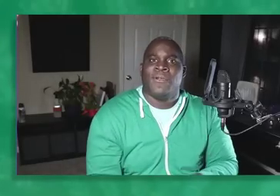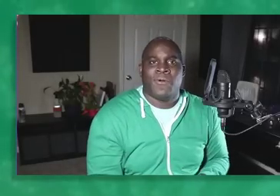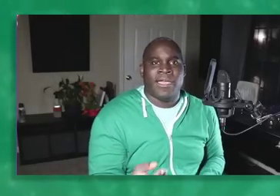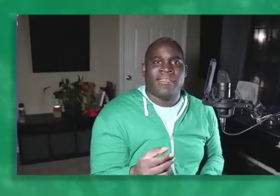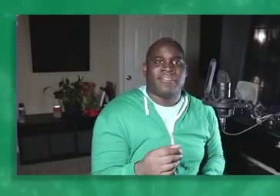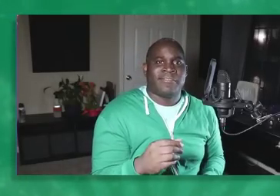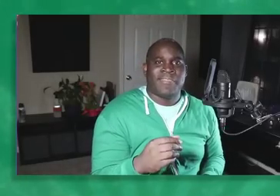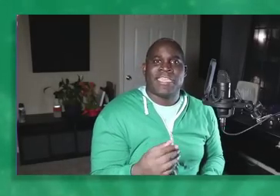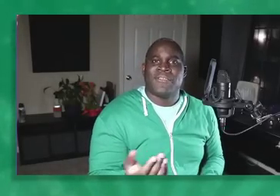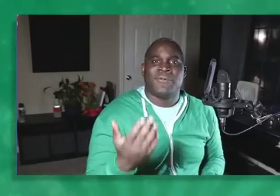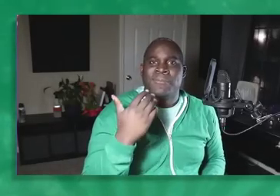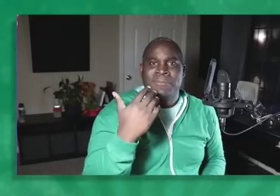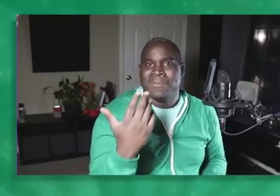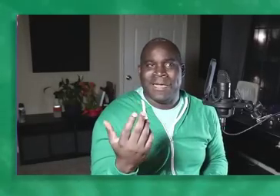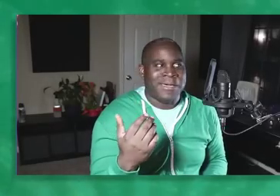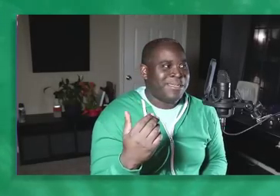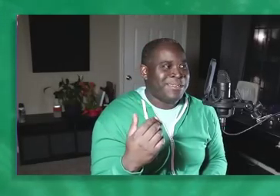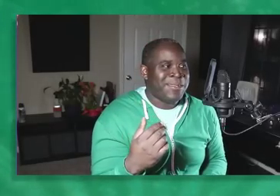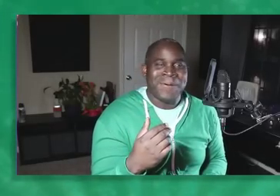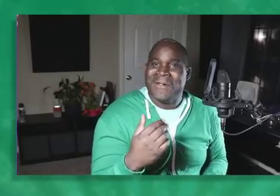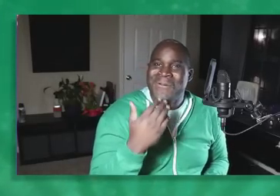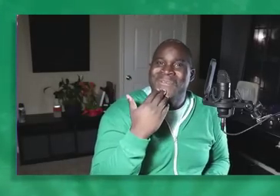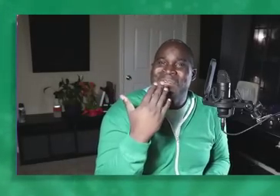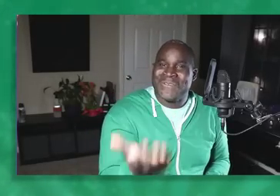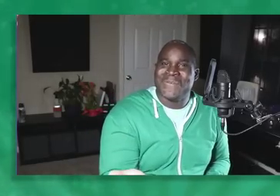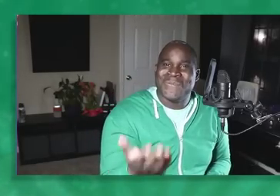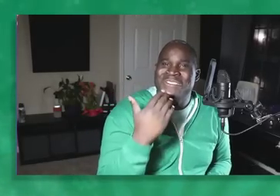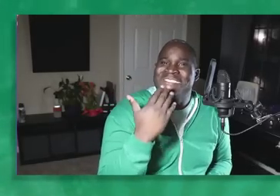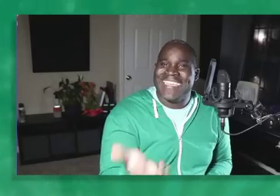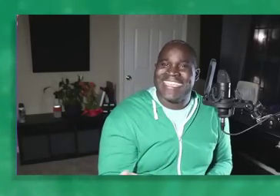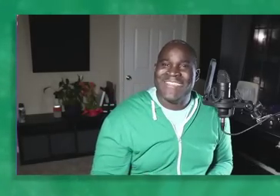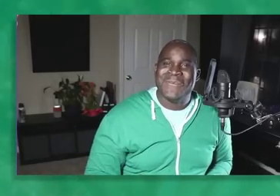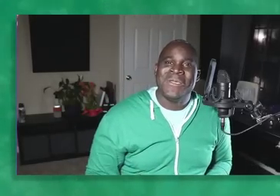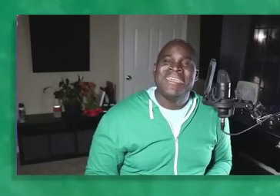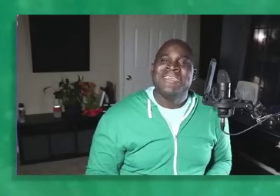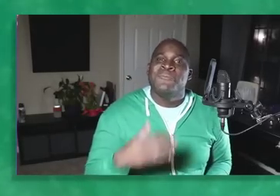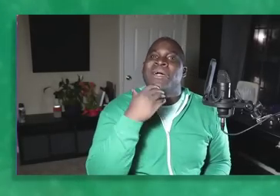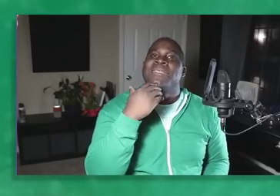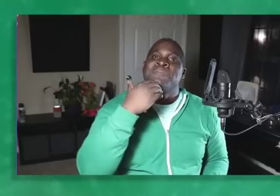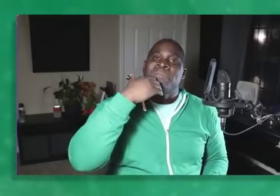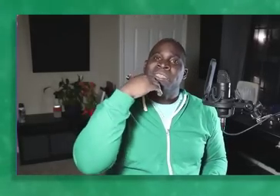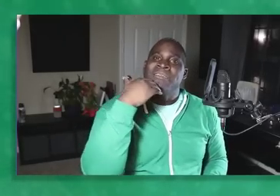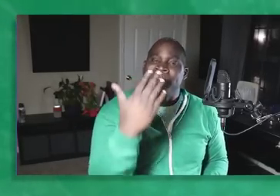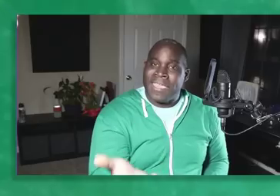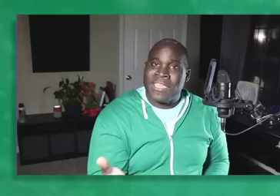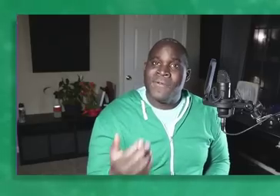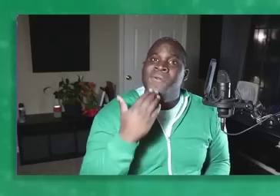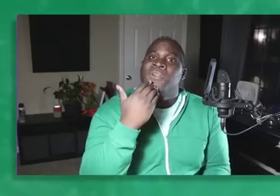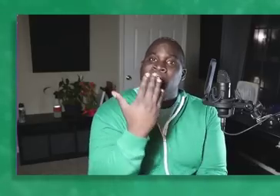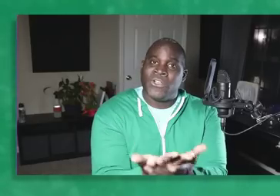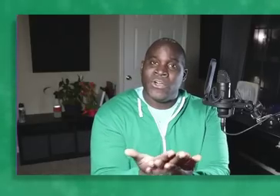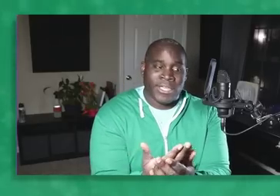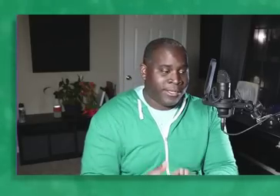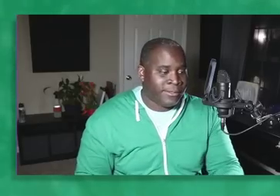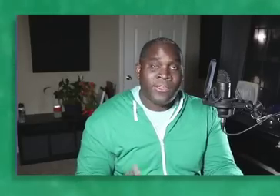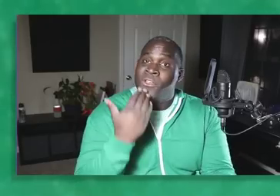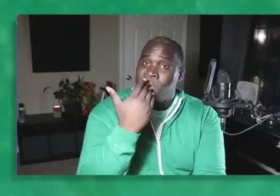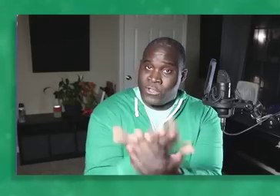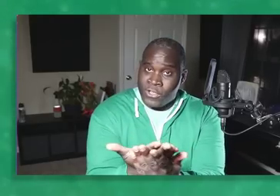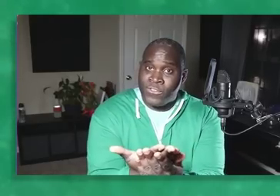hands. Whereas thank you, no O's. So just thank you. But thank you.